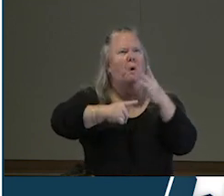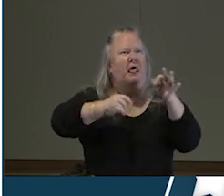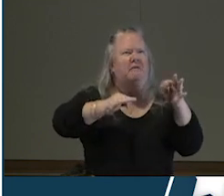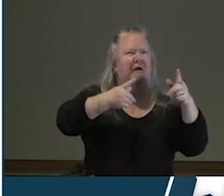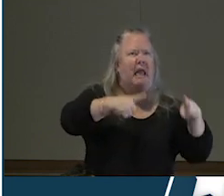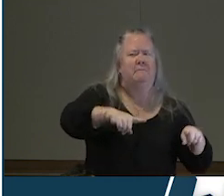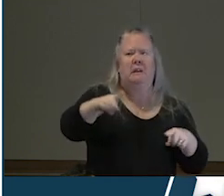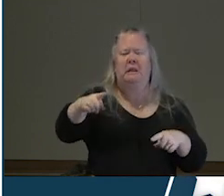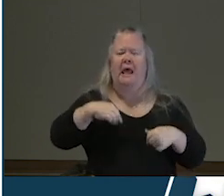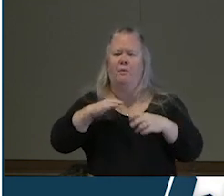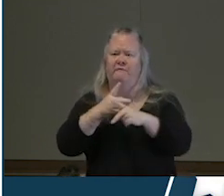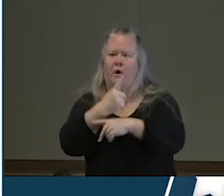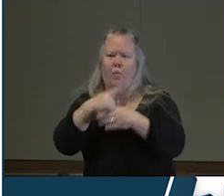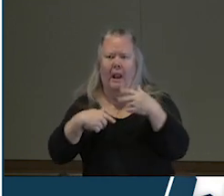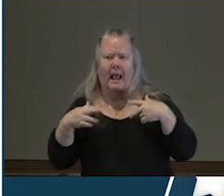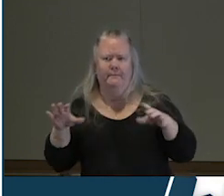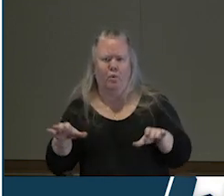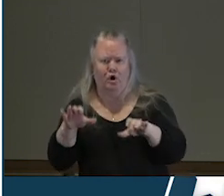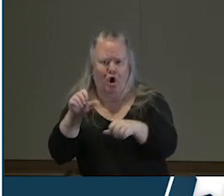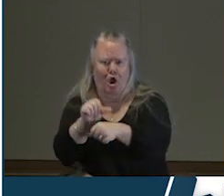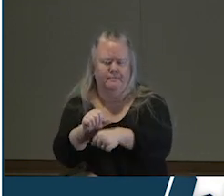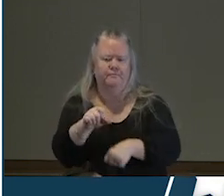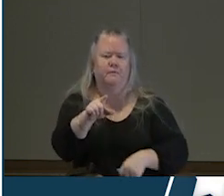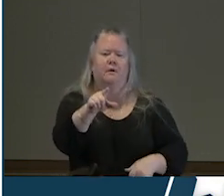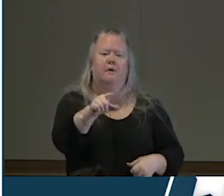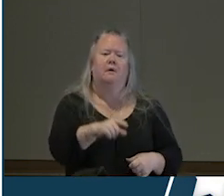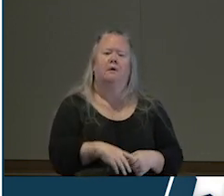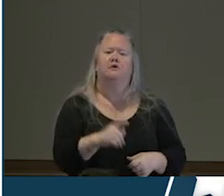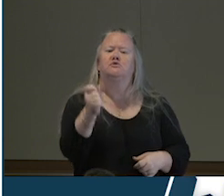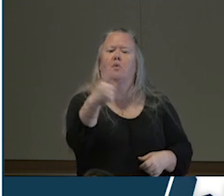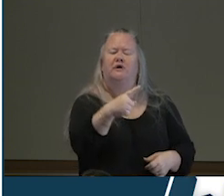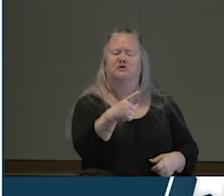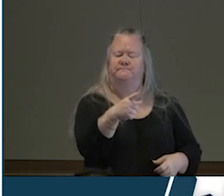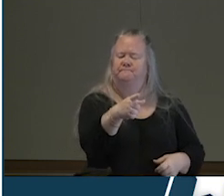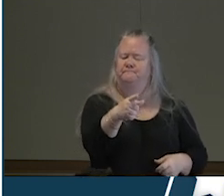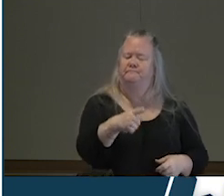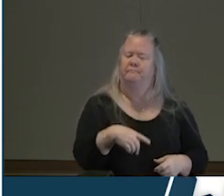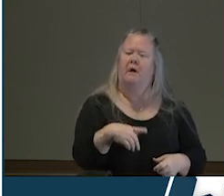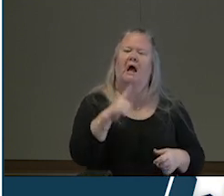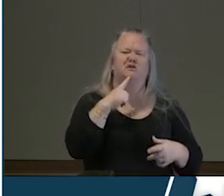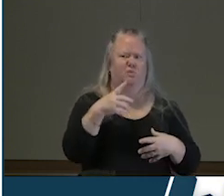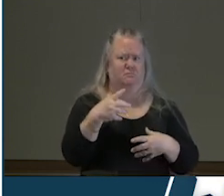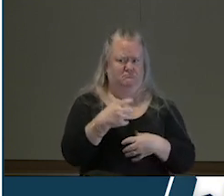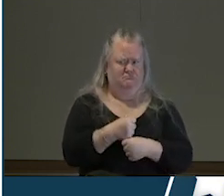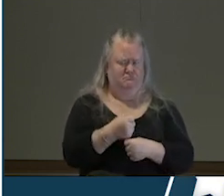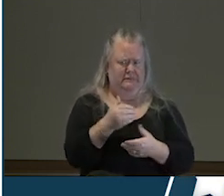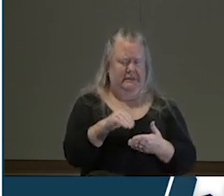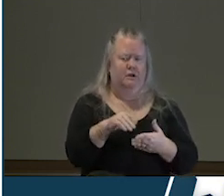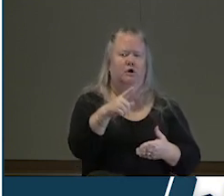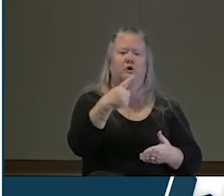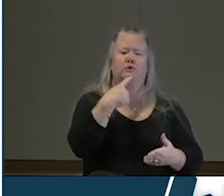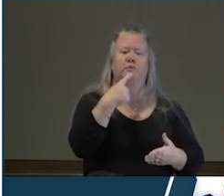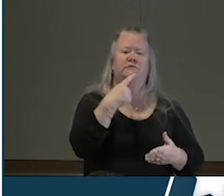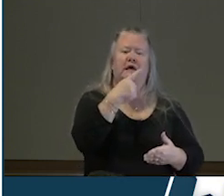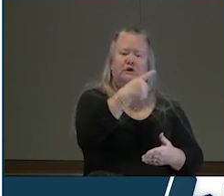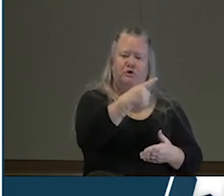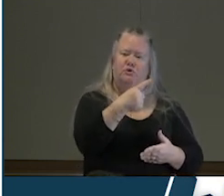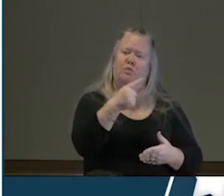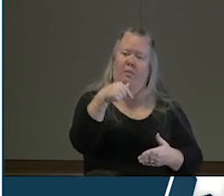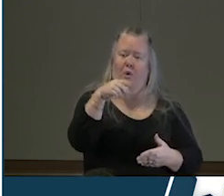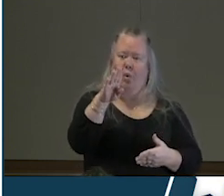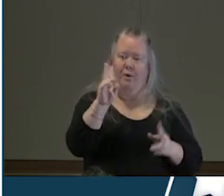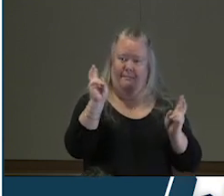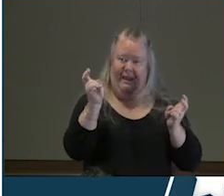out what I'm worried about. Question, yeah. So, just to recap, you said you were basically the quarterback.